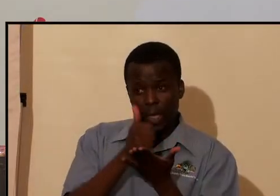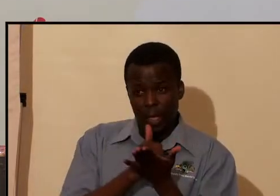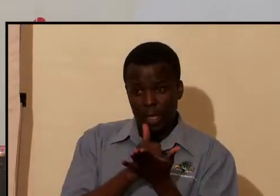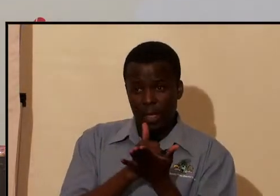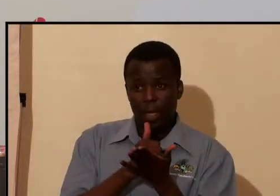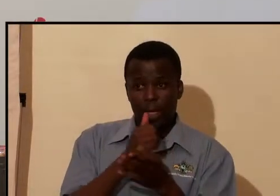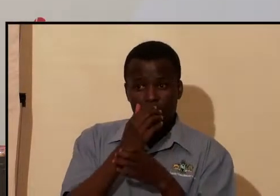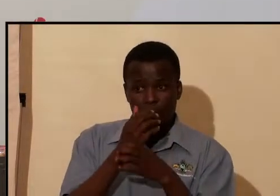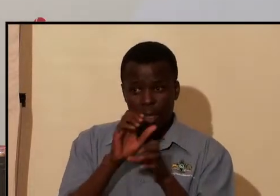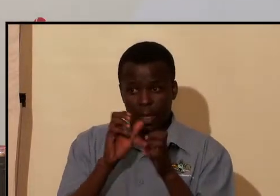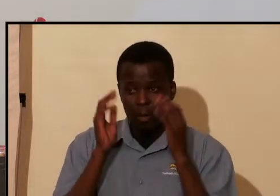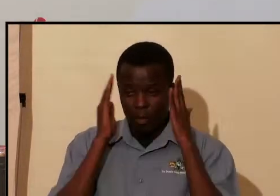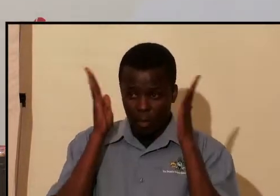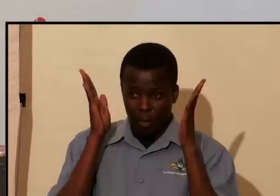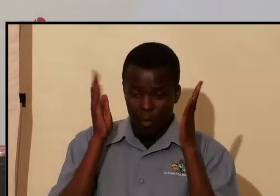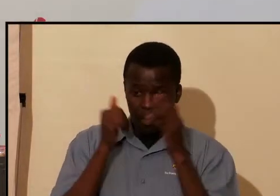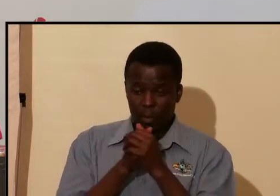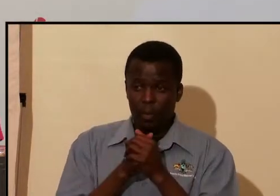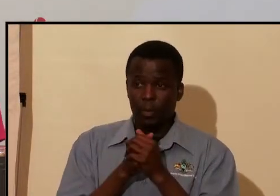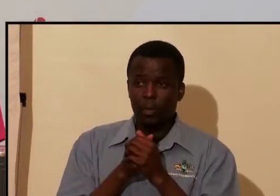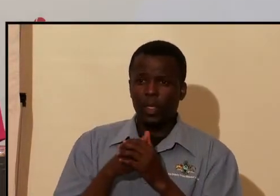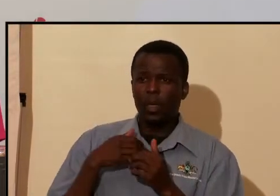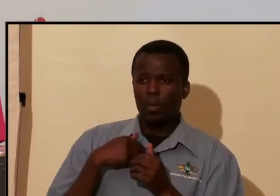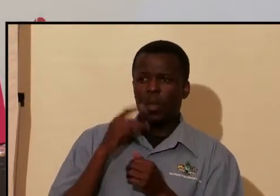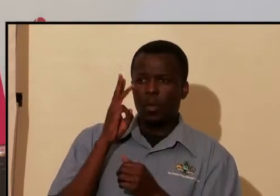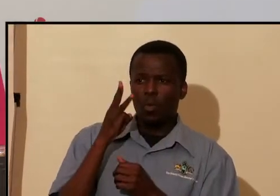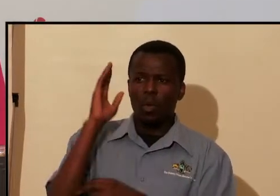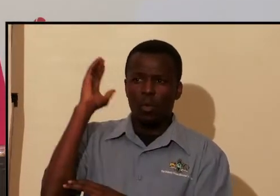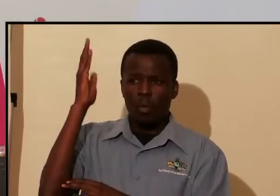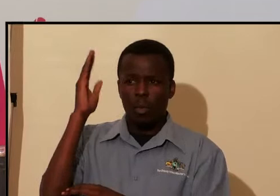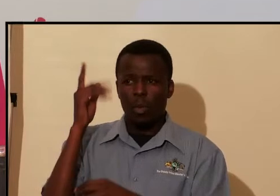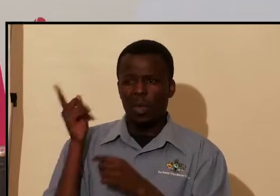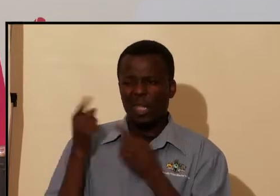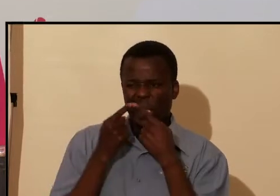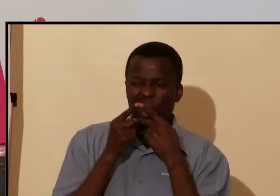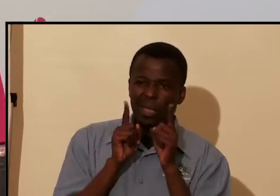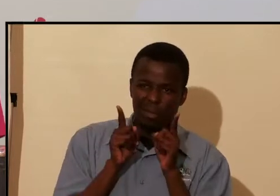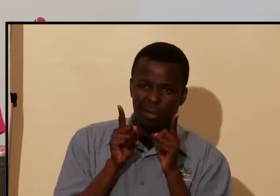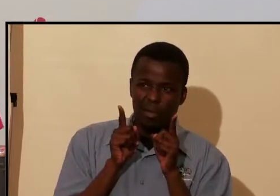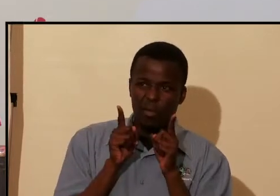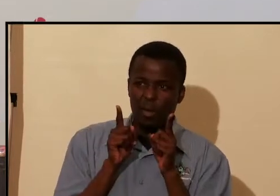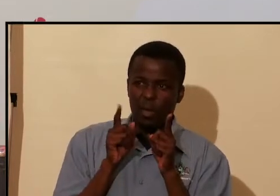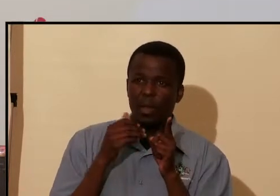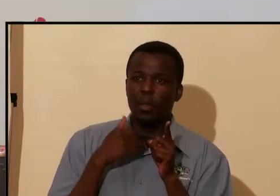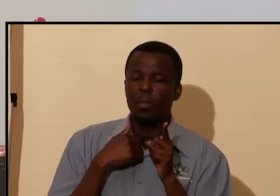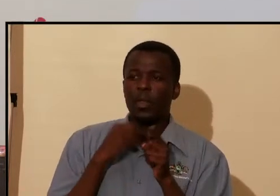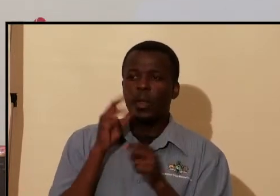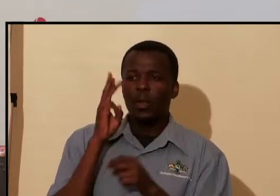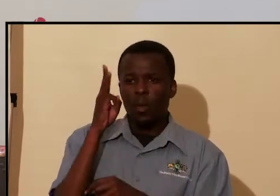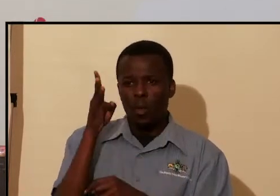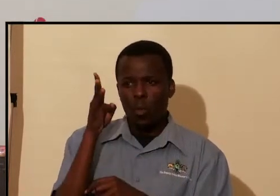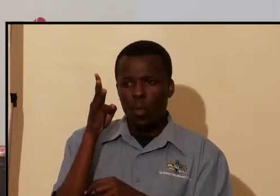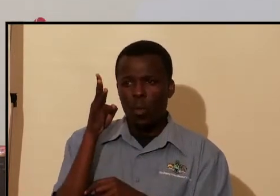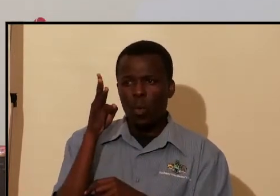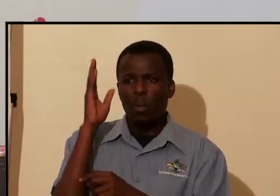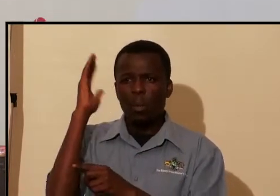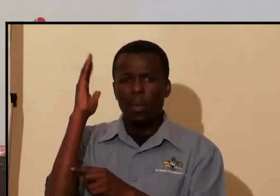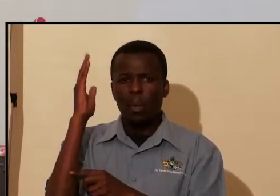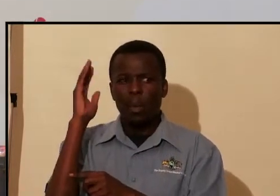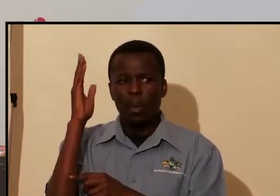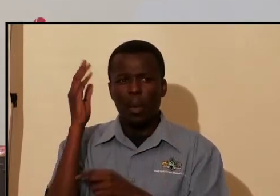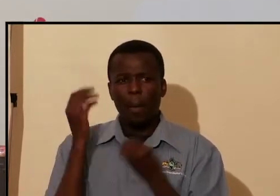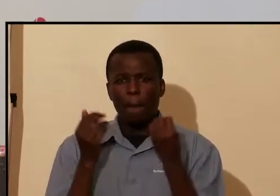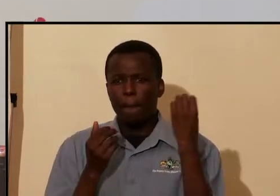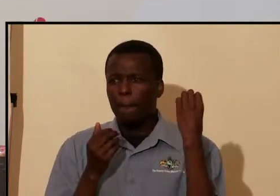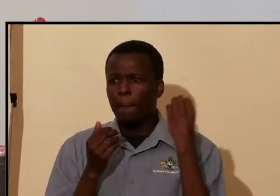some minutes, and my apologies, my presentation will be different from my predecessors. I'll be making a presentation, but more interactive kind